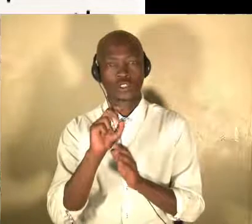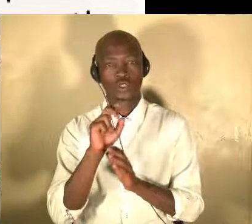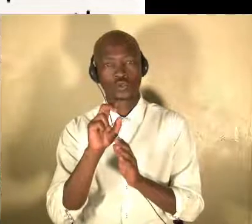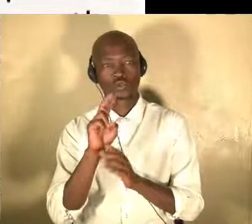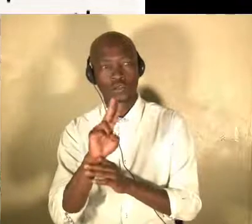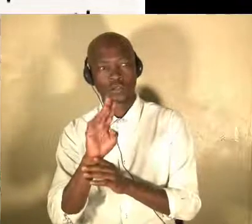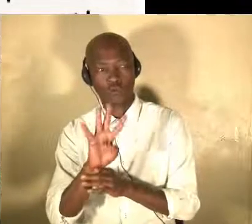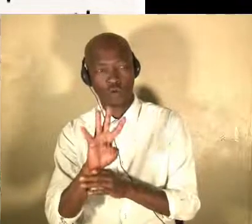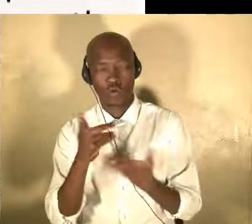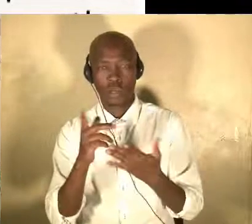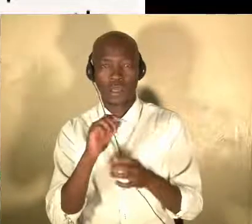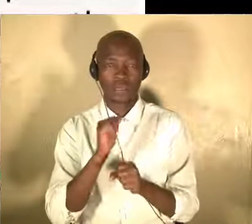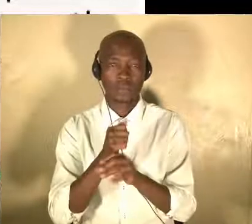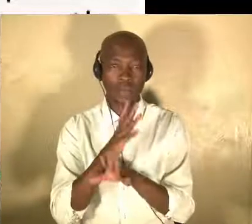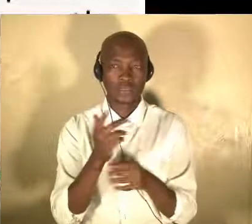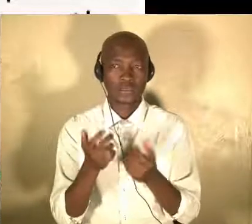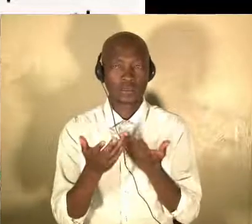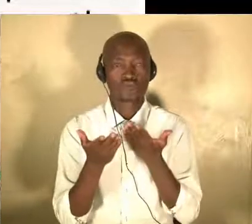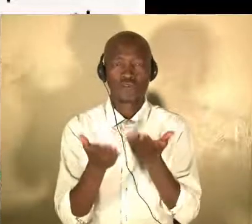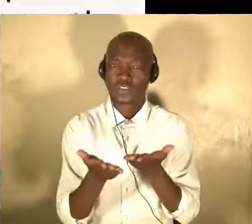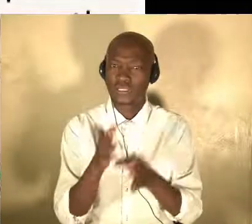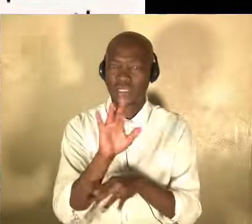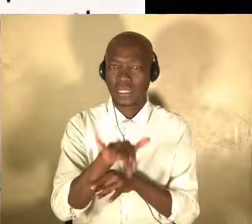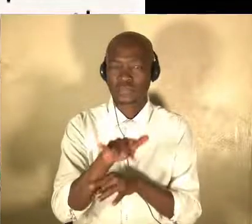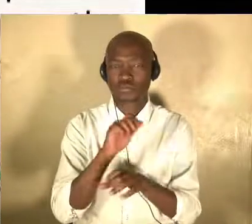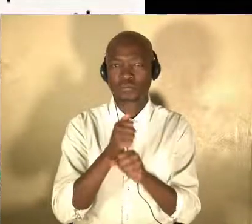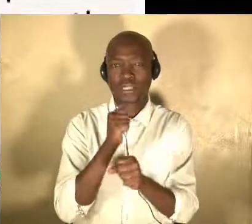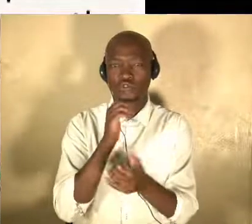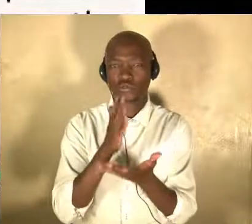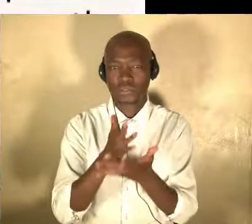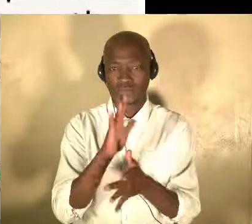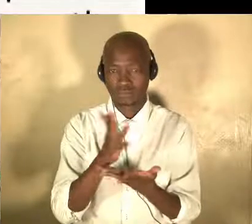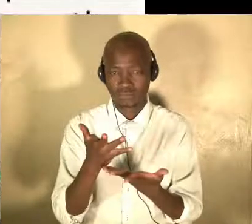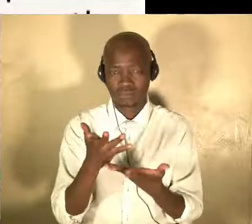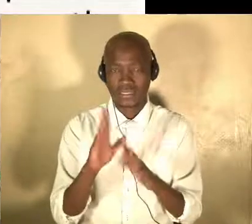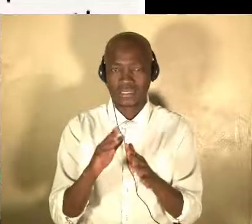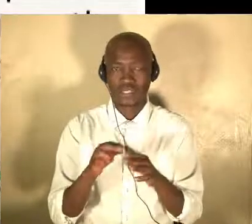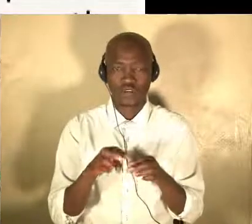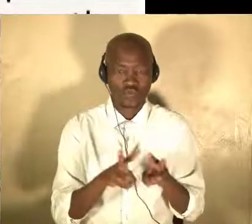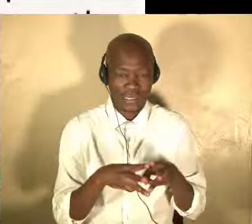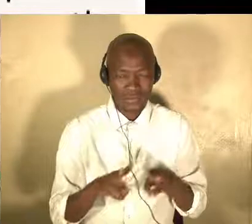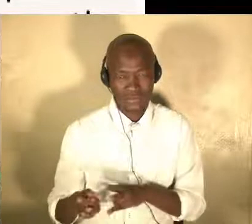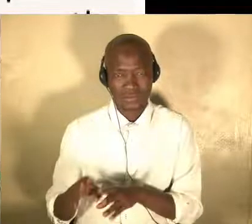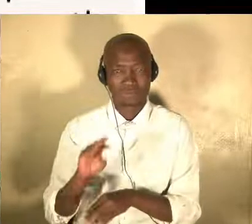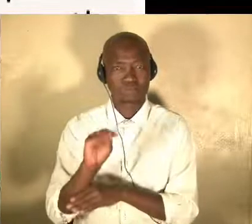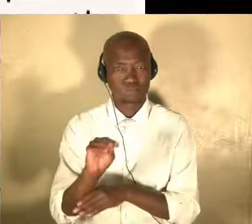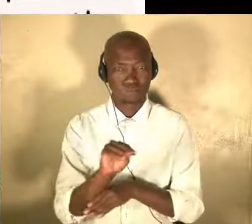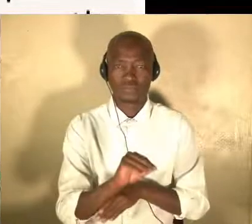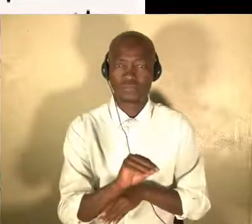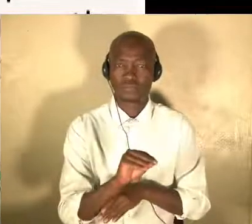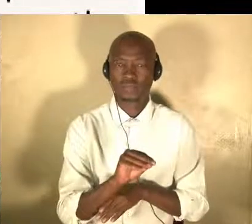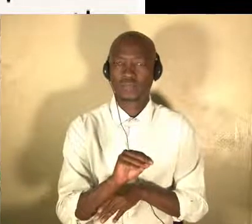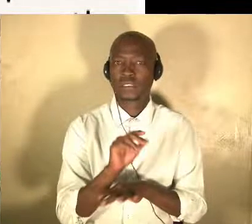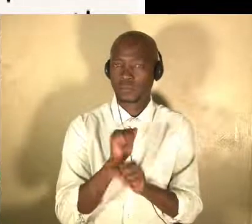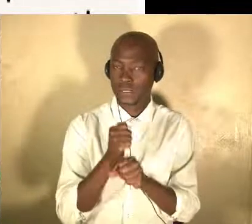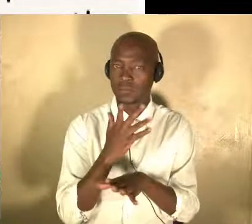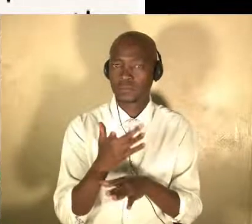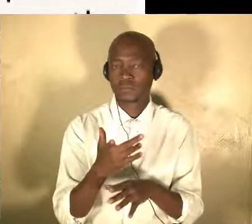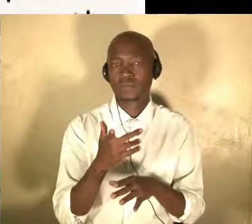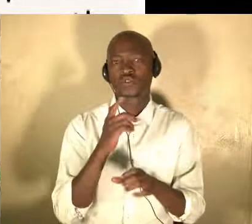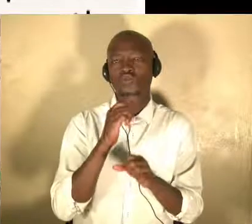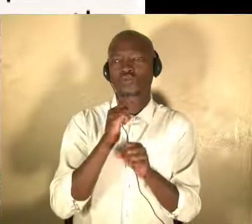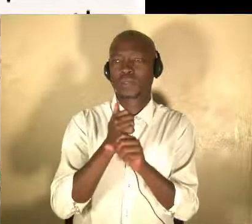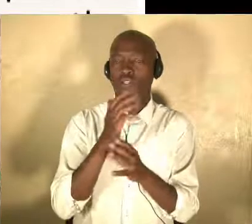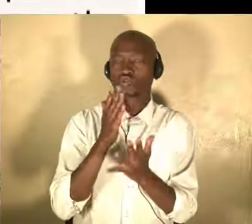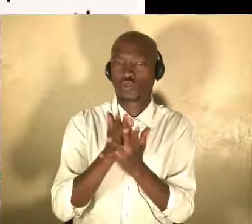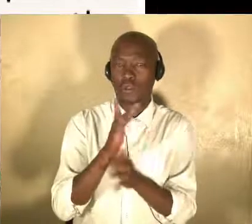makes a provision that would ensure that there are mechanisms that are being put in place to ensure that